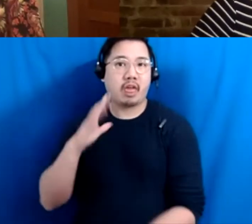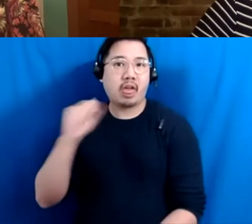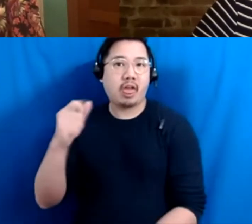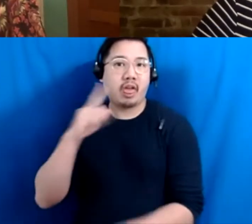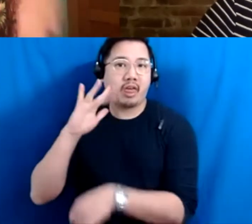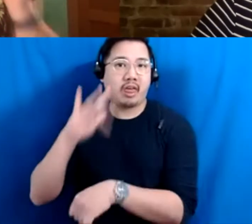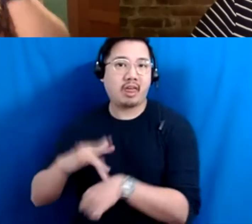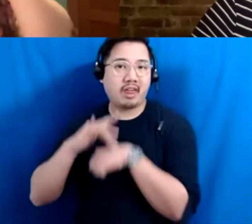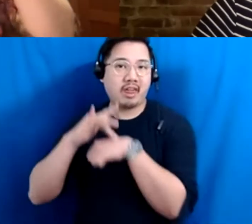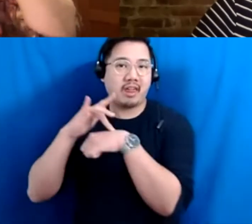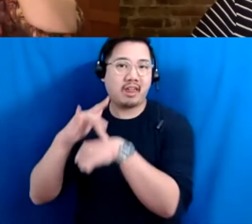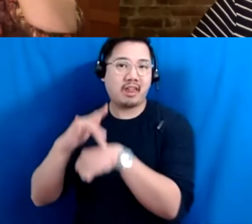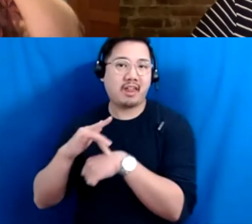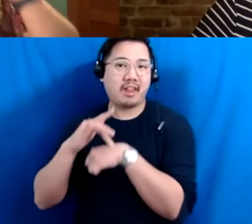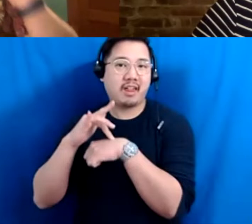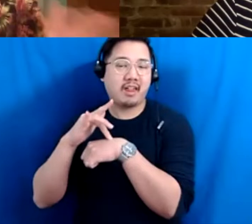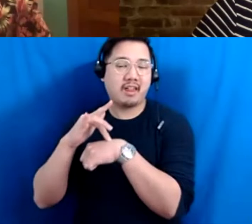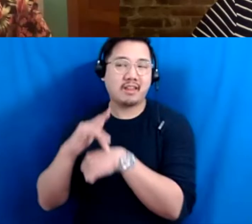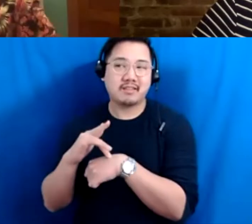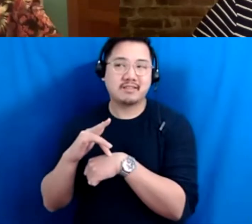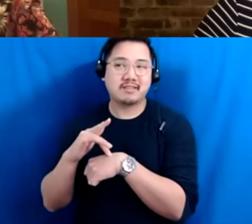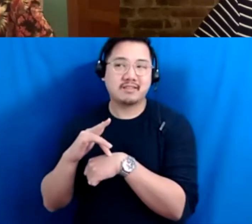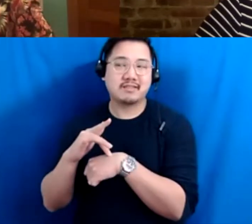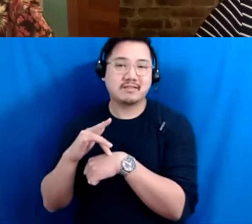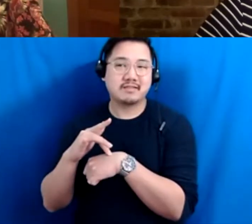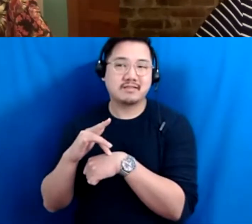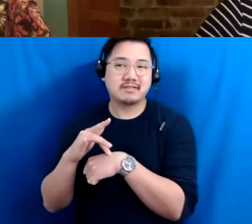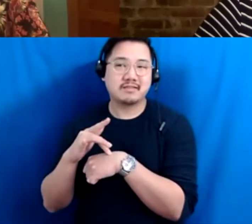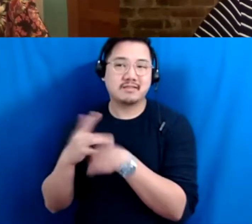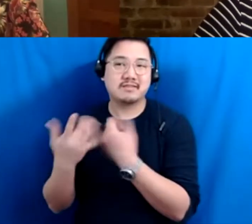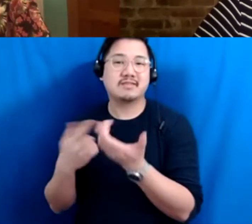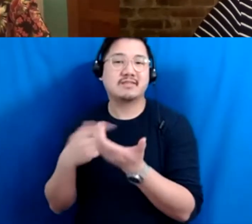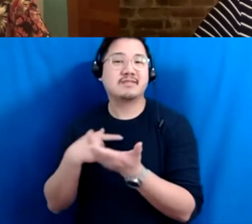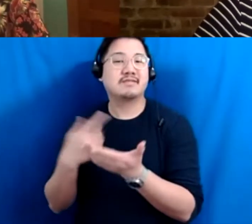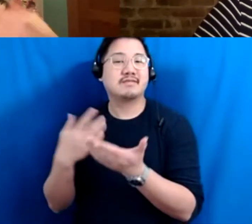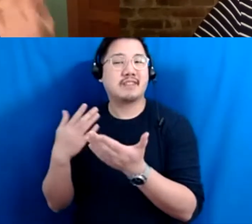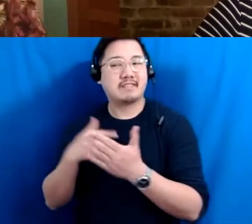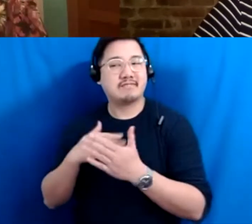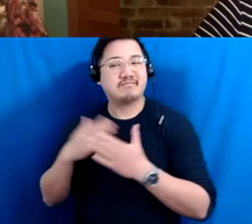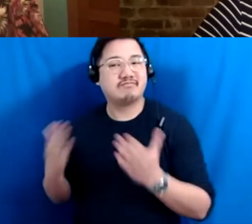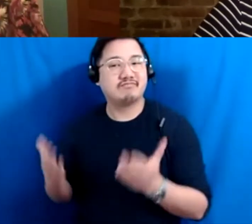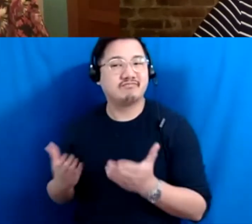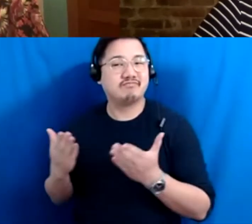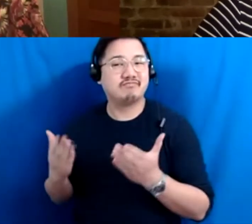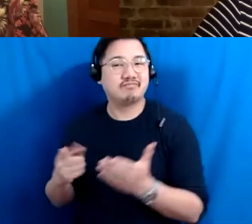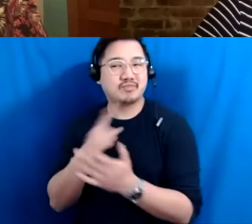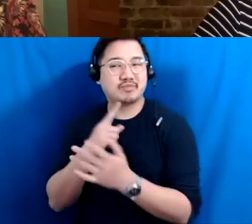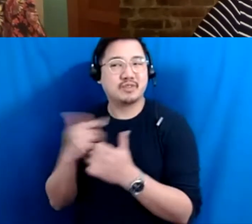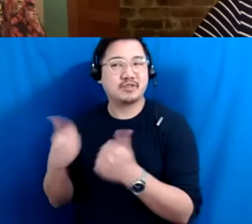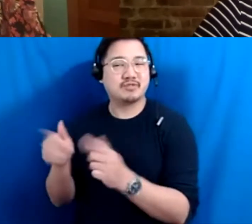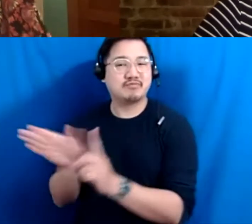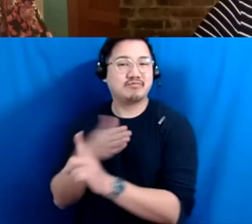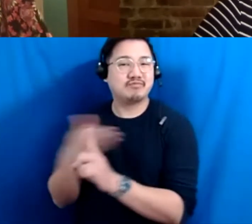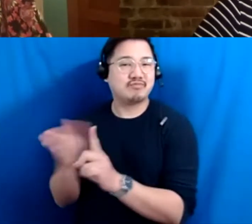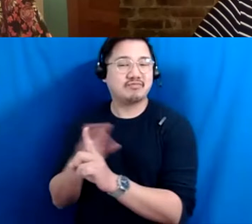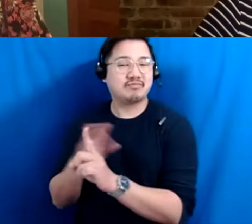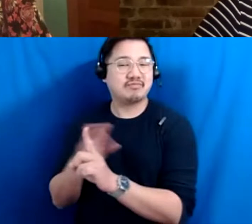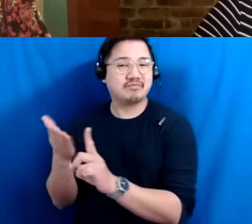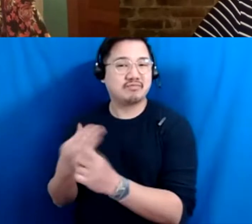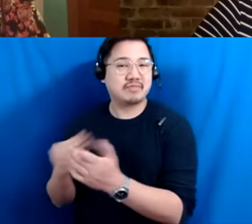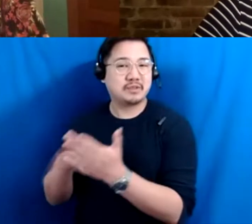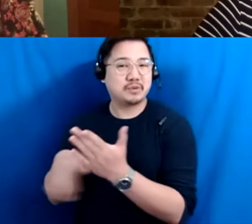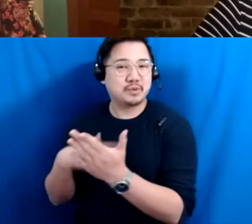was sort of gently or not so gently encouraging my students to read it so I would have someone to talk to about it.